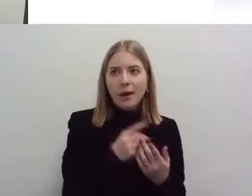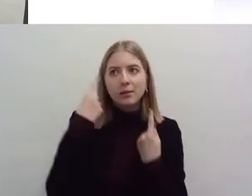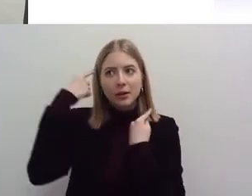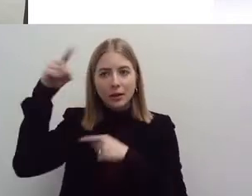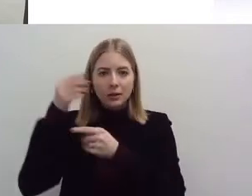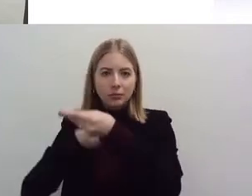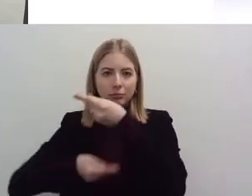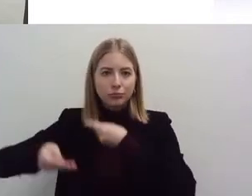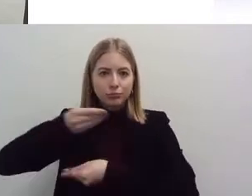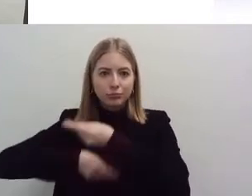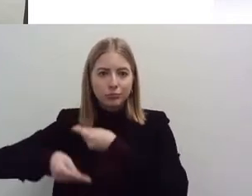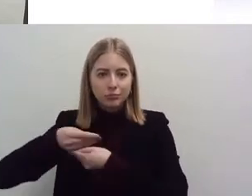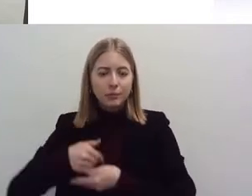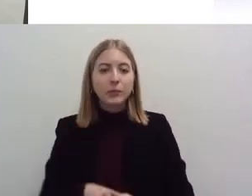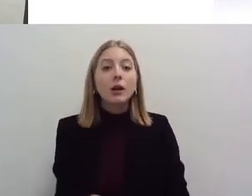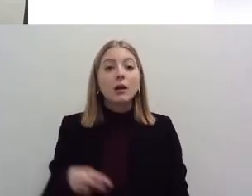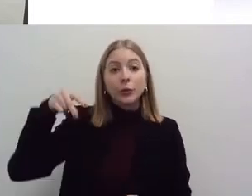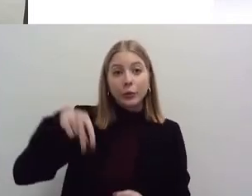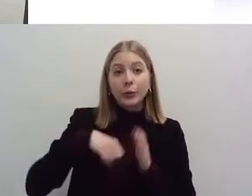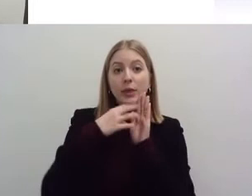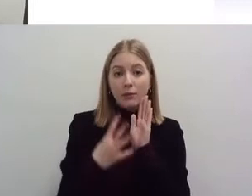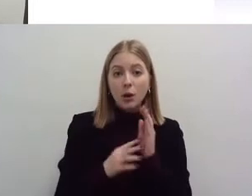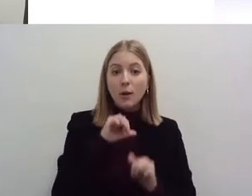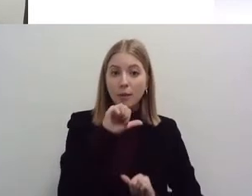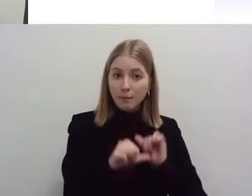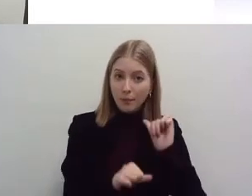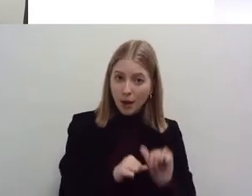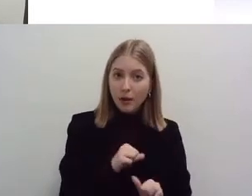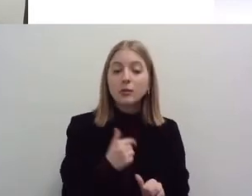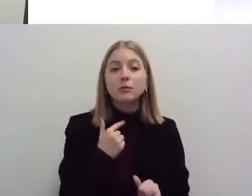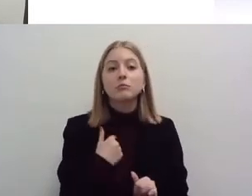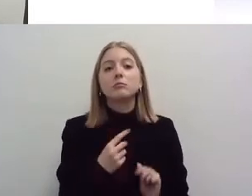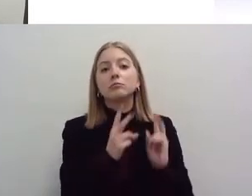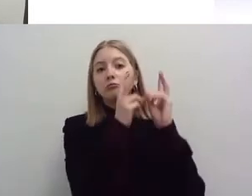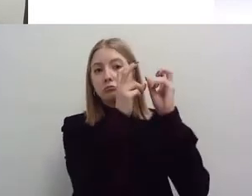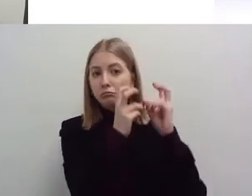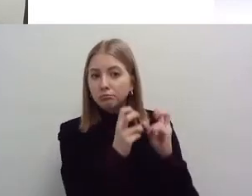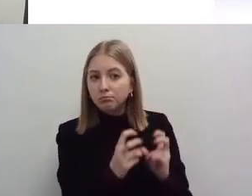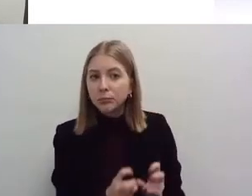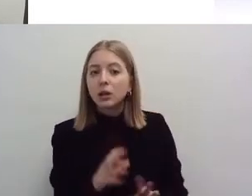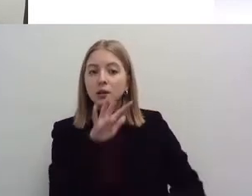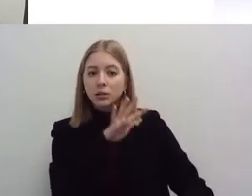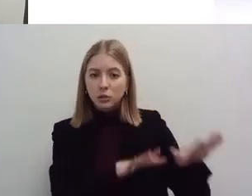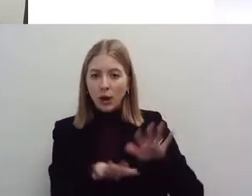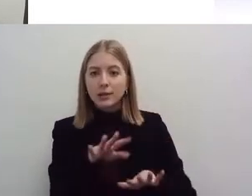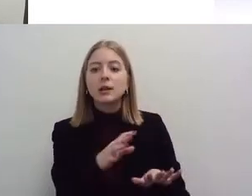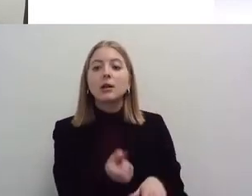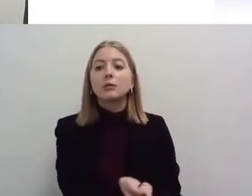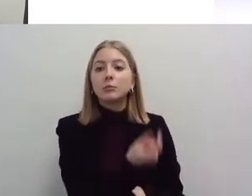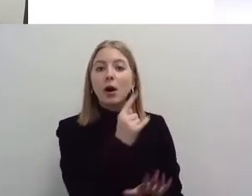situation analysis where all of the participating countries, which are Norway, Iceland, Finland, Denmark, and